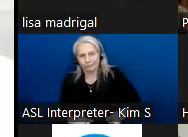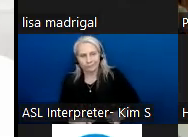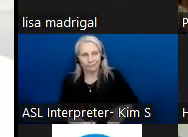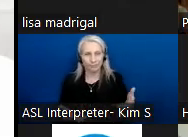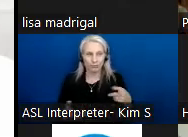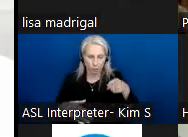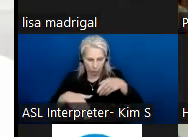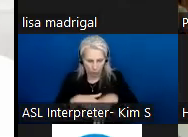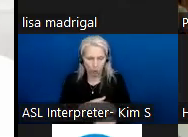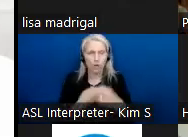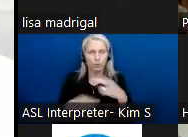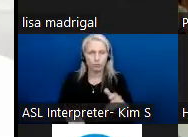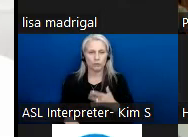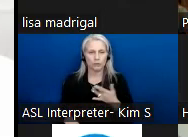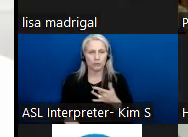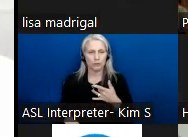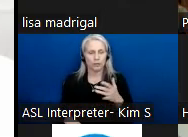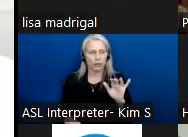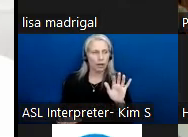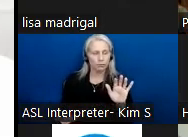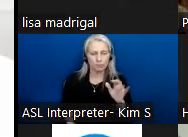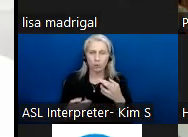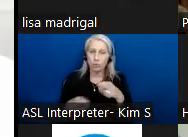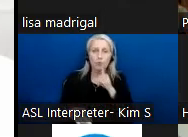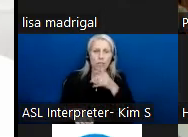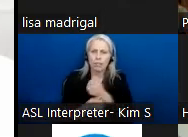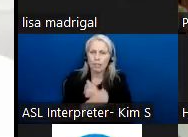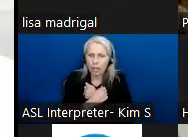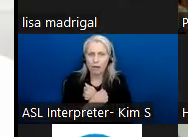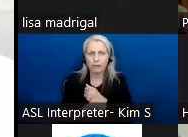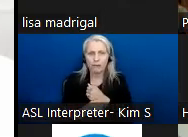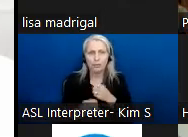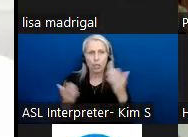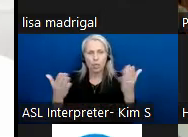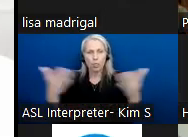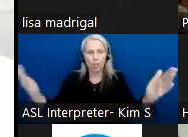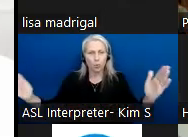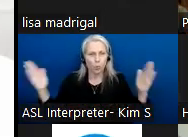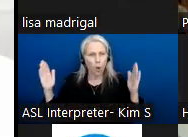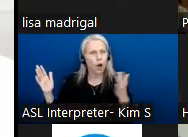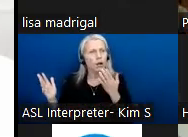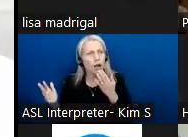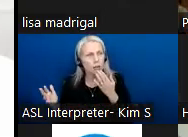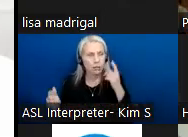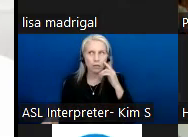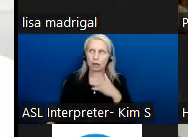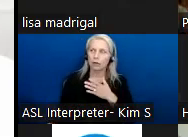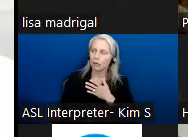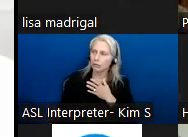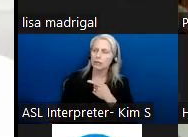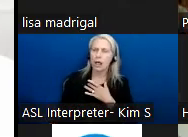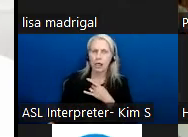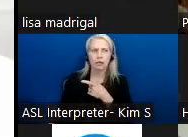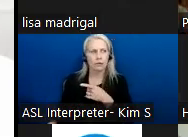when you walk into a room or think about a room that you really love. What do the walls look like? What are the colors? Thinking about